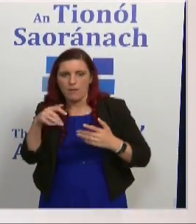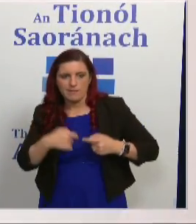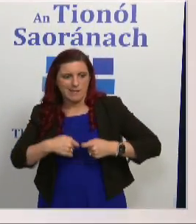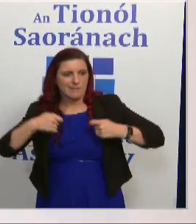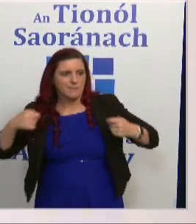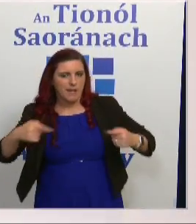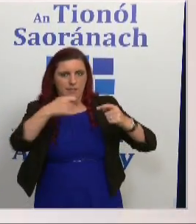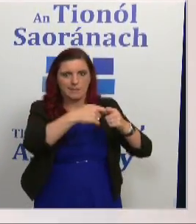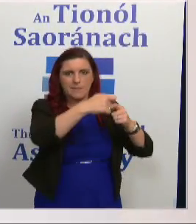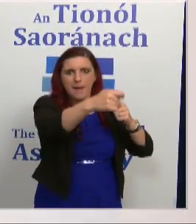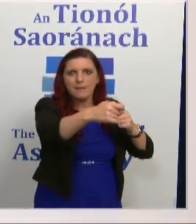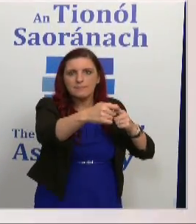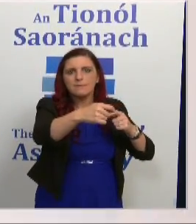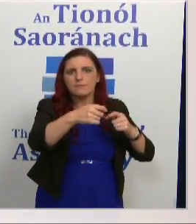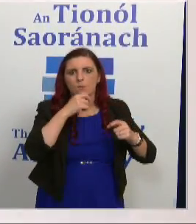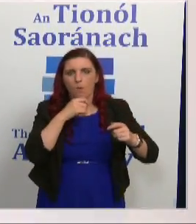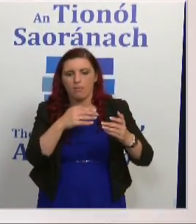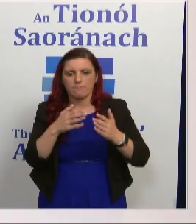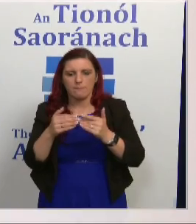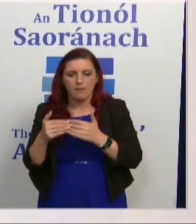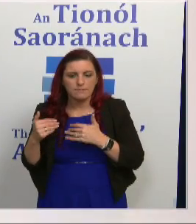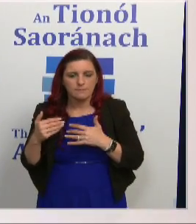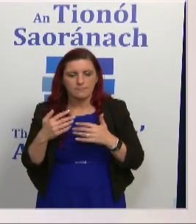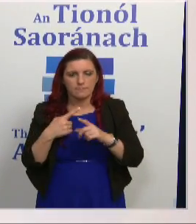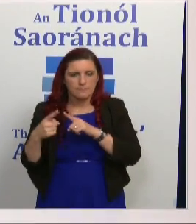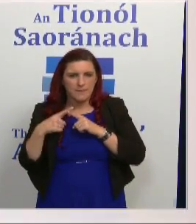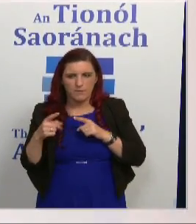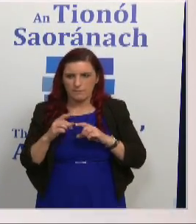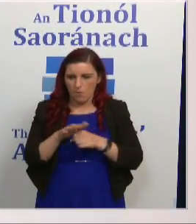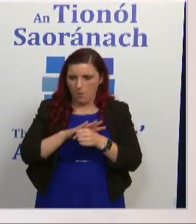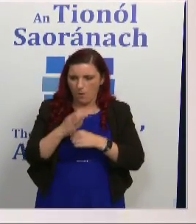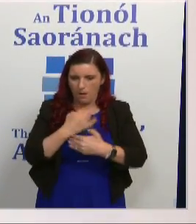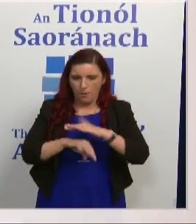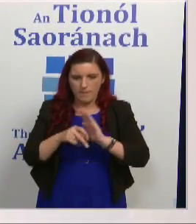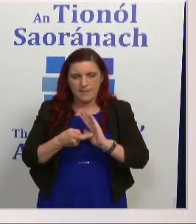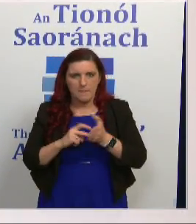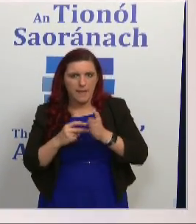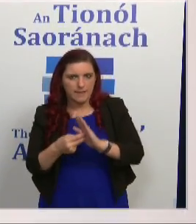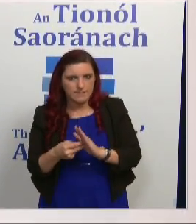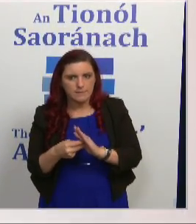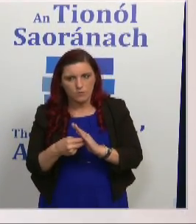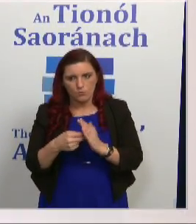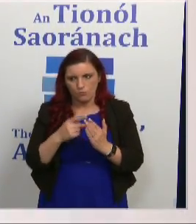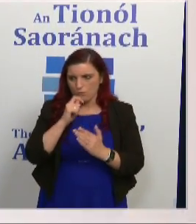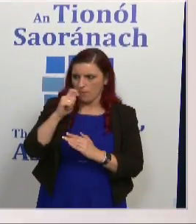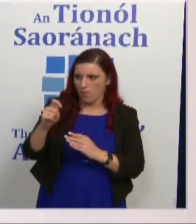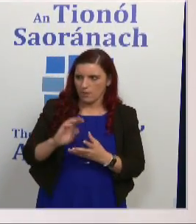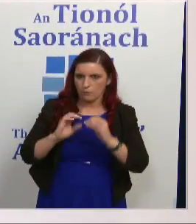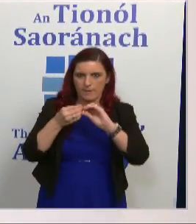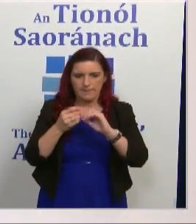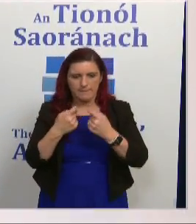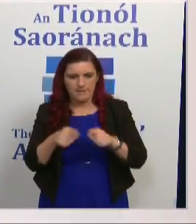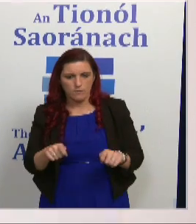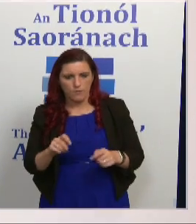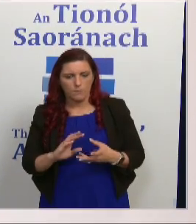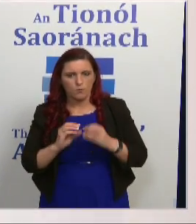called Miles Wright was brought in by the Department of Local Government and Planning to do a report on the creation of new towns. And he produces his